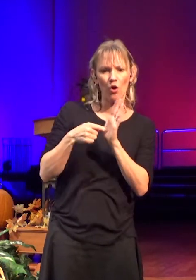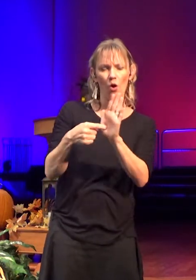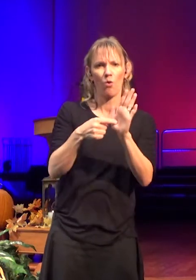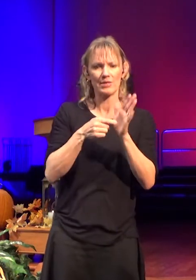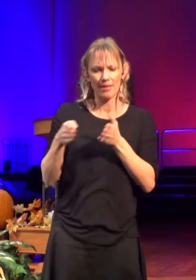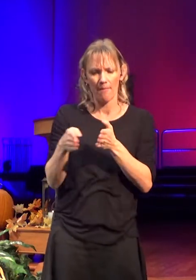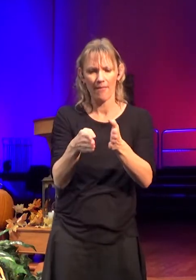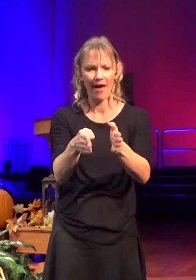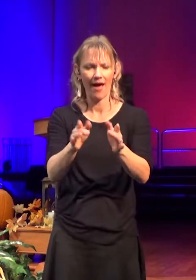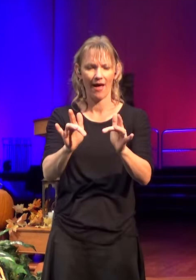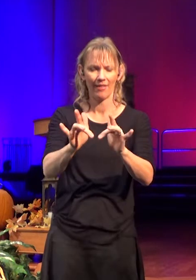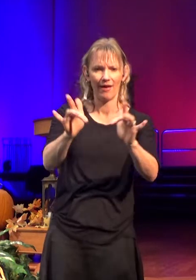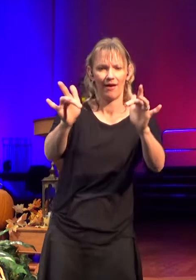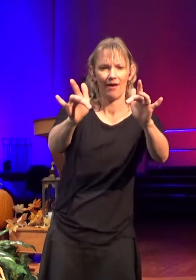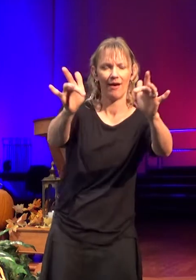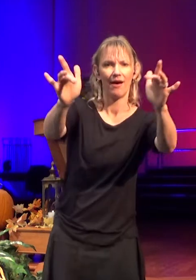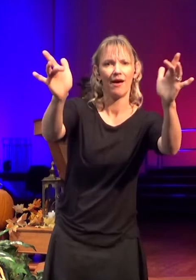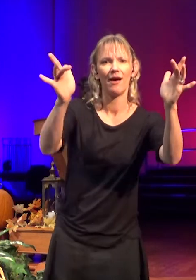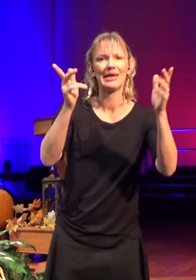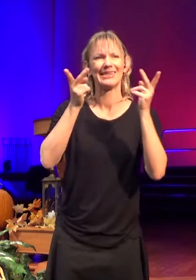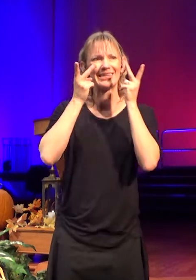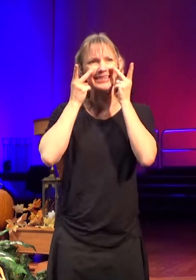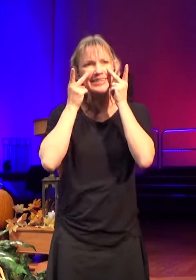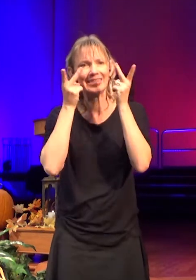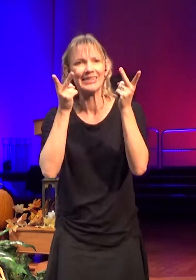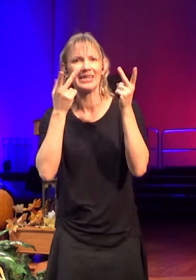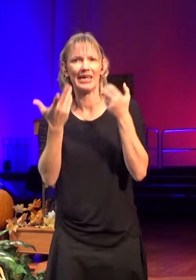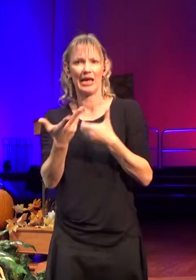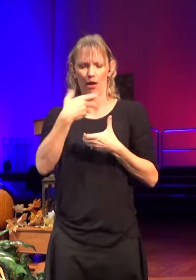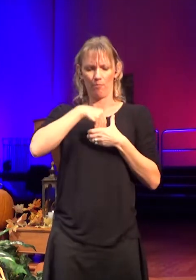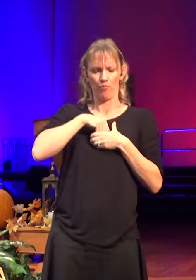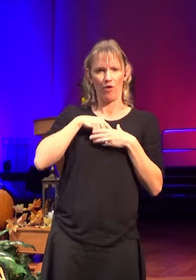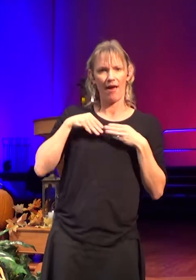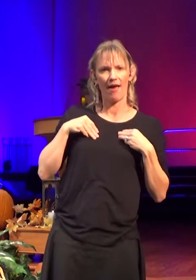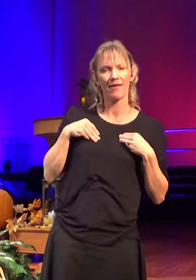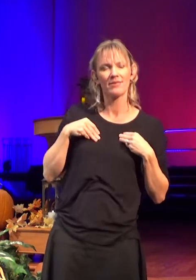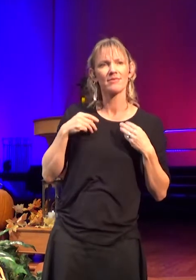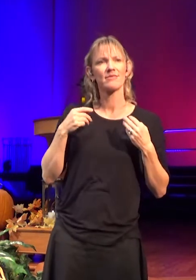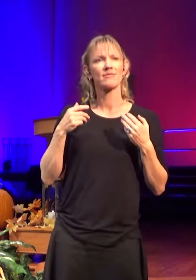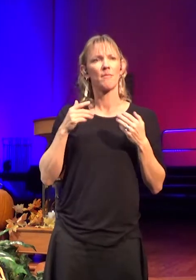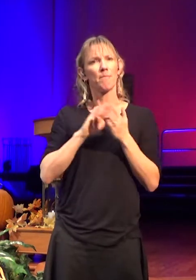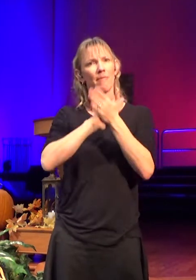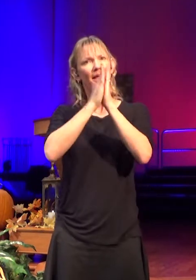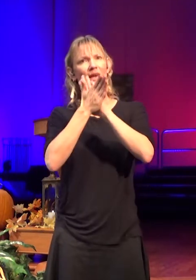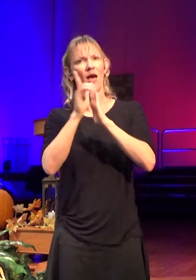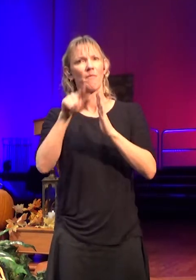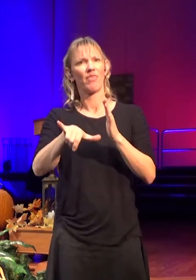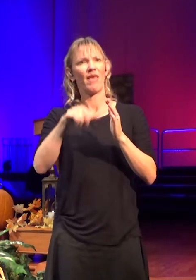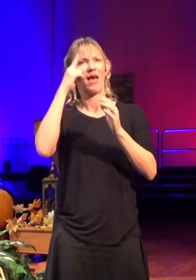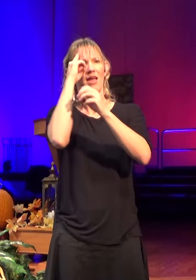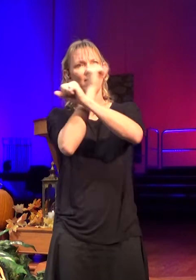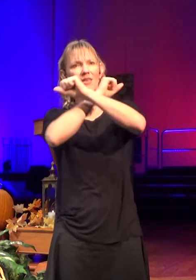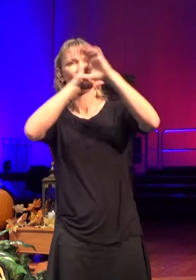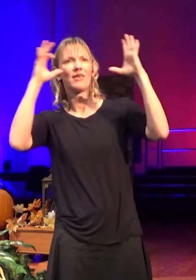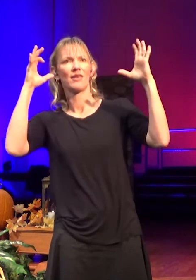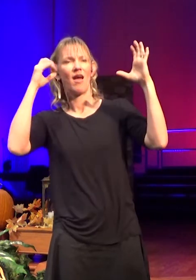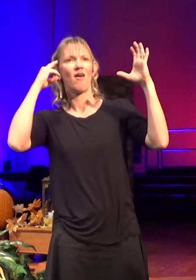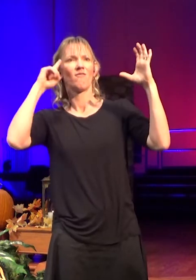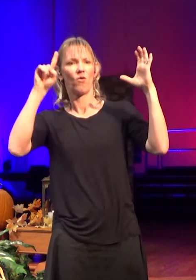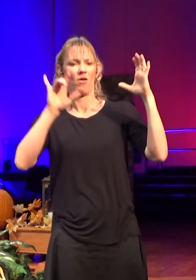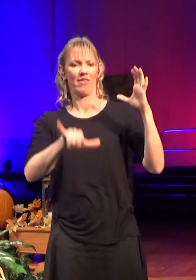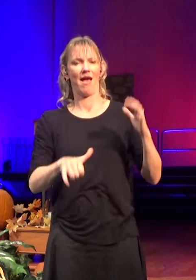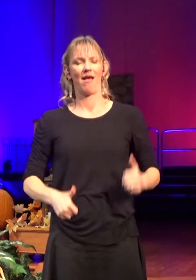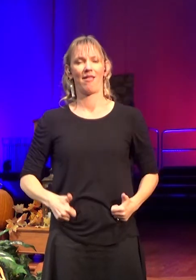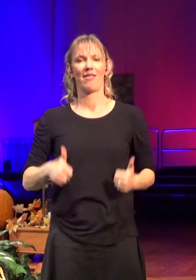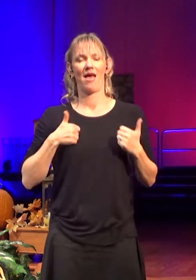future path that doesn't just give us a great life, but the ability to see and embrace and become the vision for